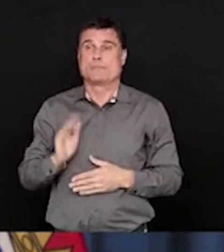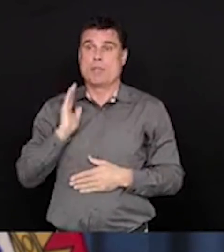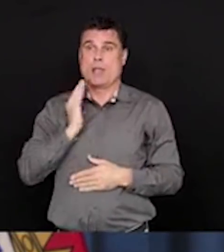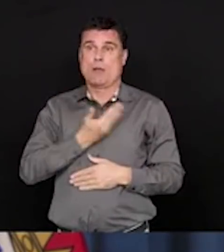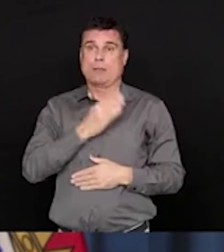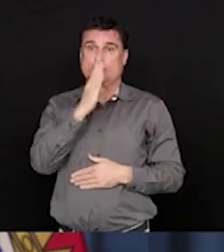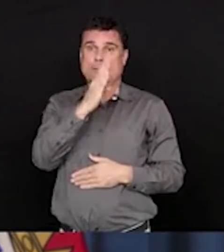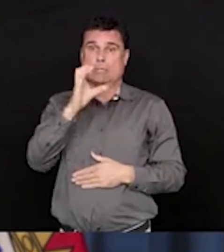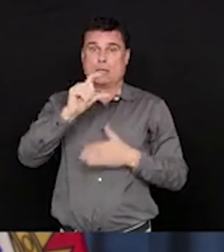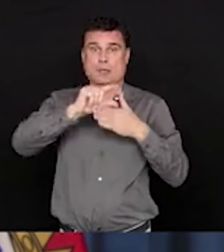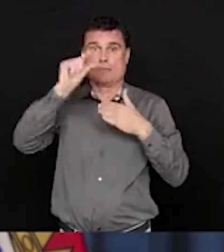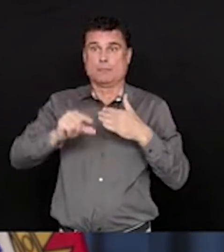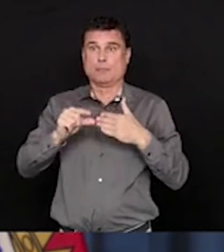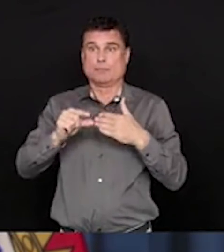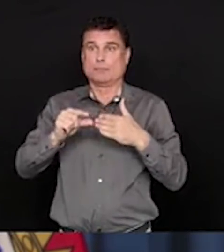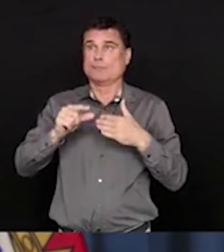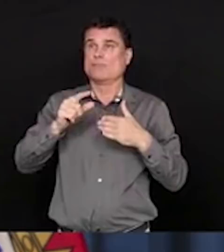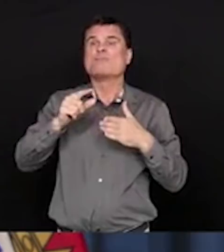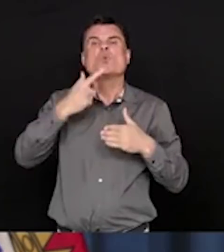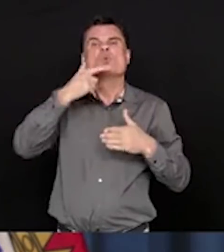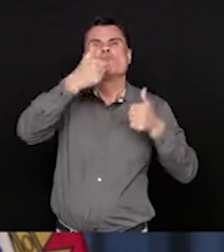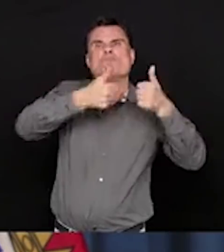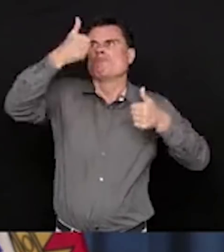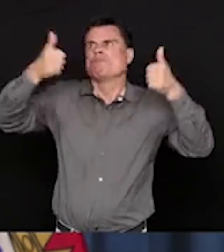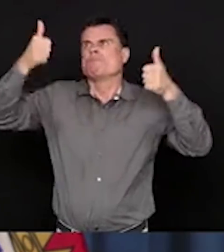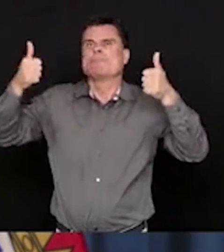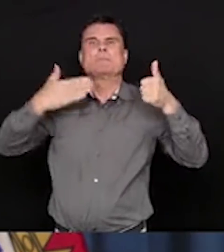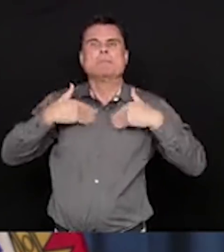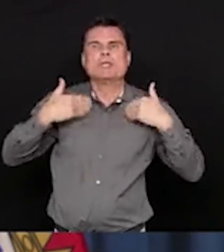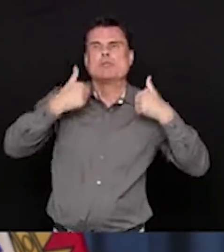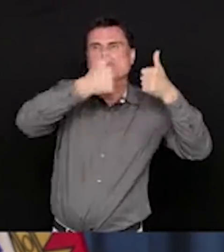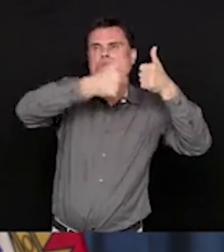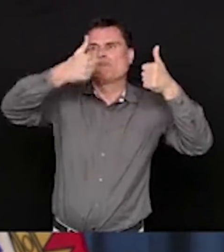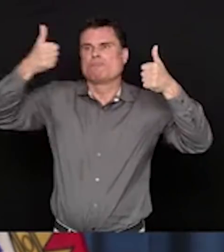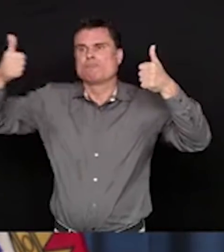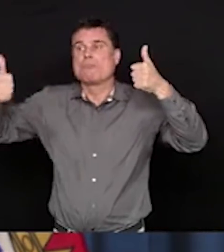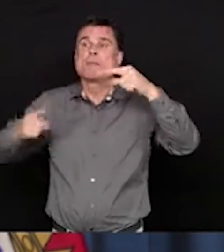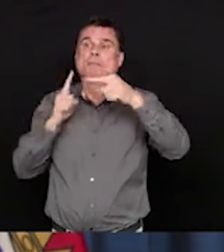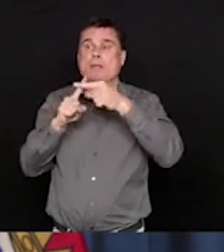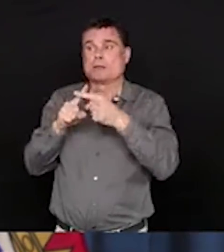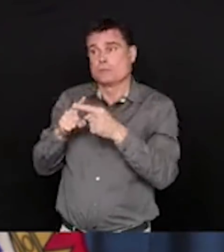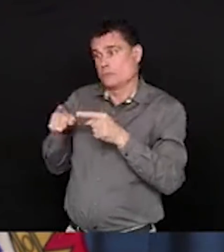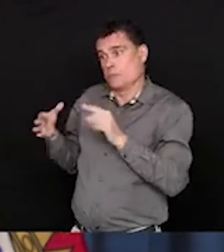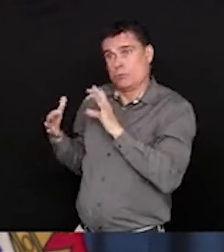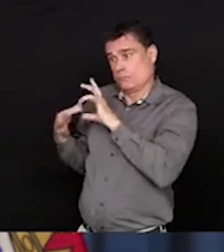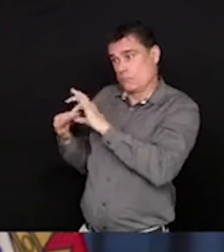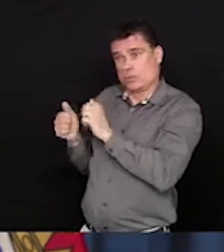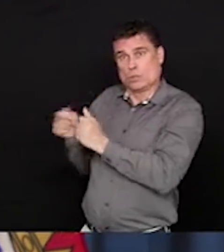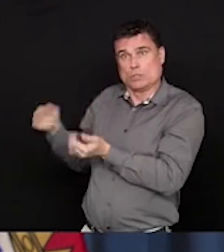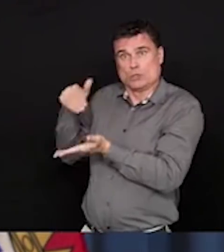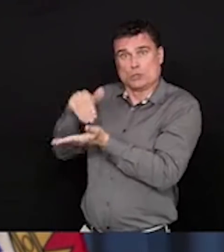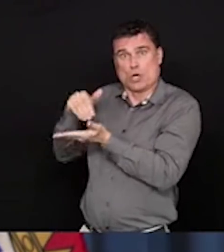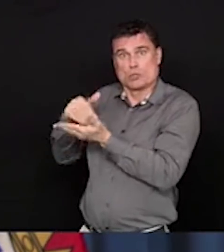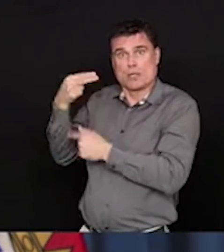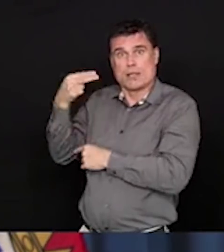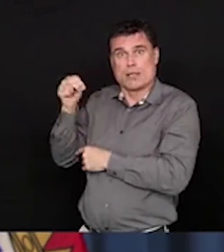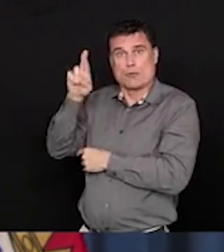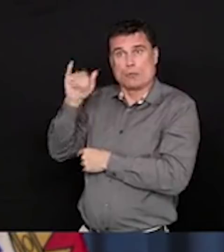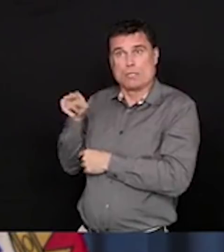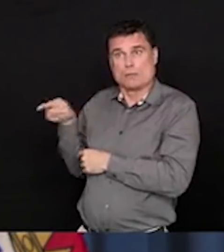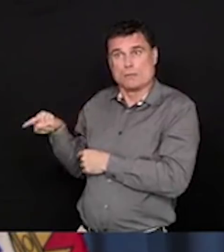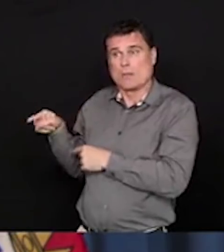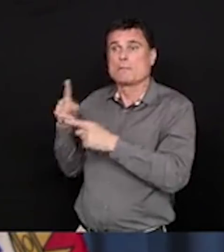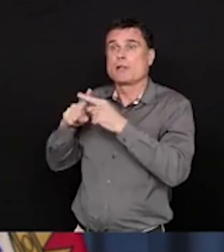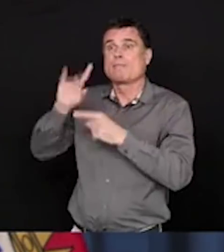making progress, and I think they're hearing us, and we're going to work with them to see that change